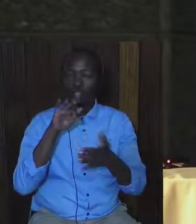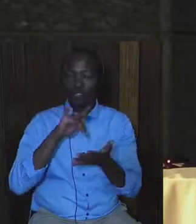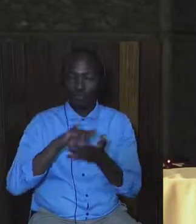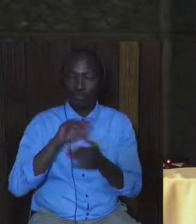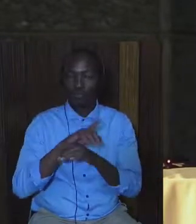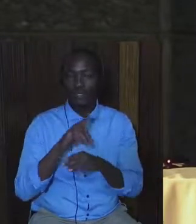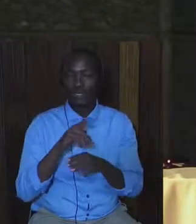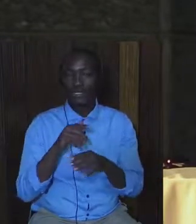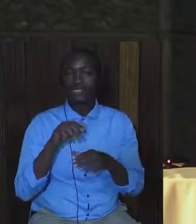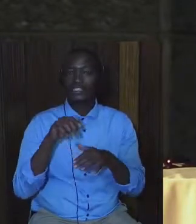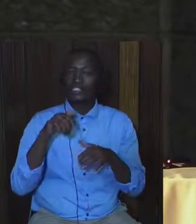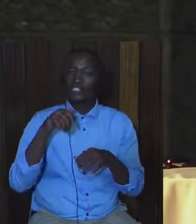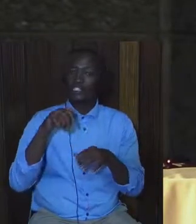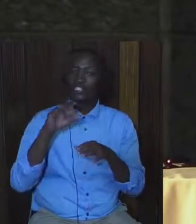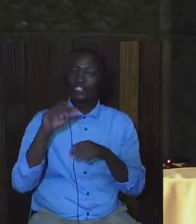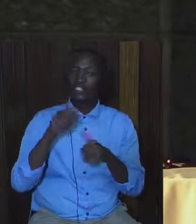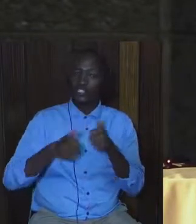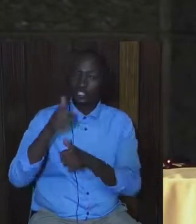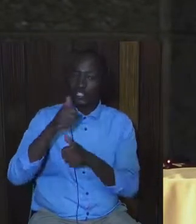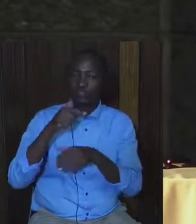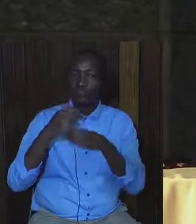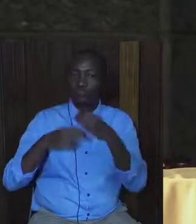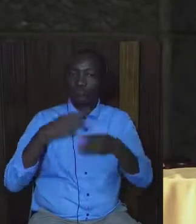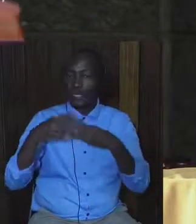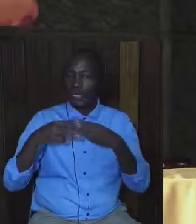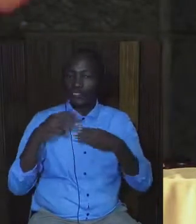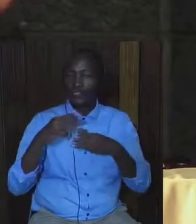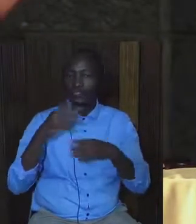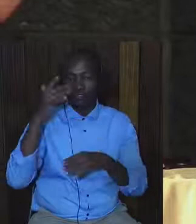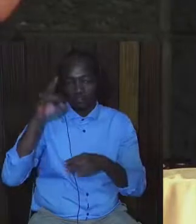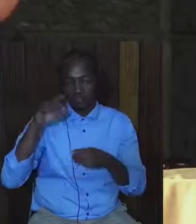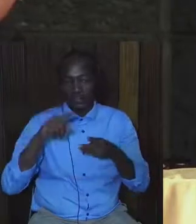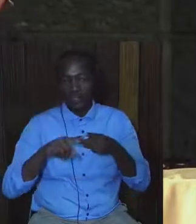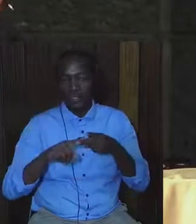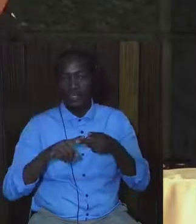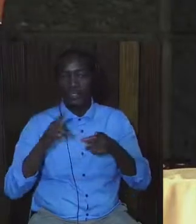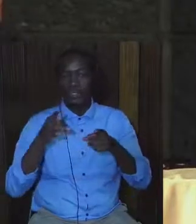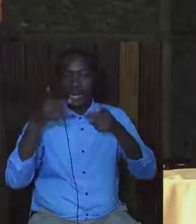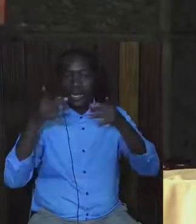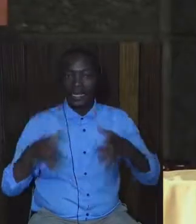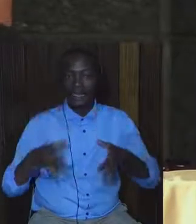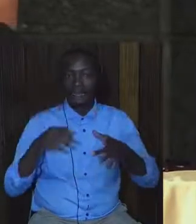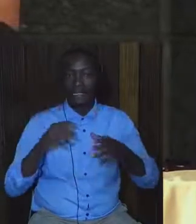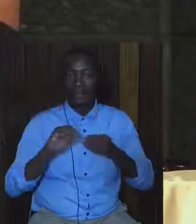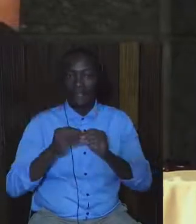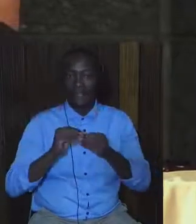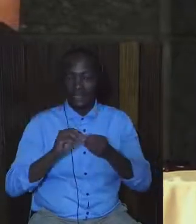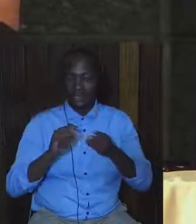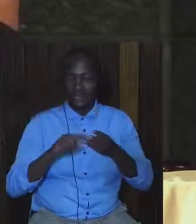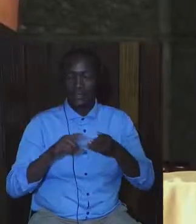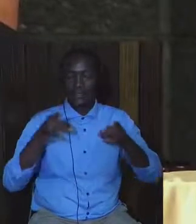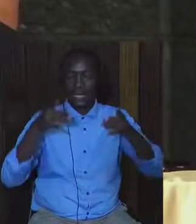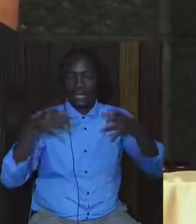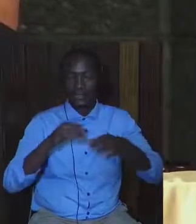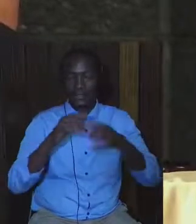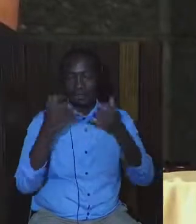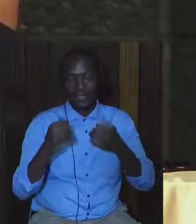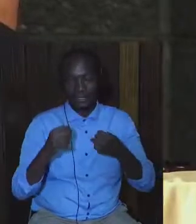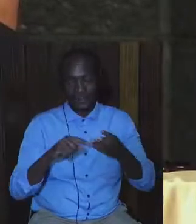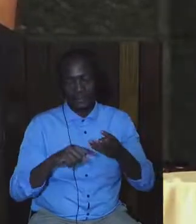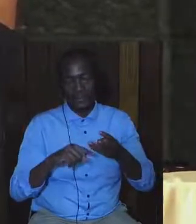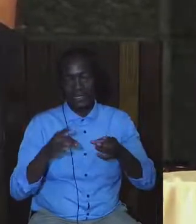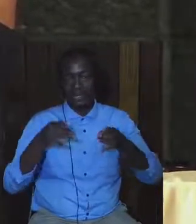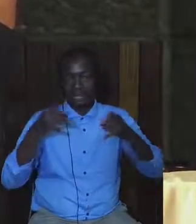post of the Chief Operations Officer, the post of the Director Maintenance, Director Finance, as well the